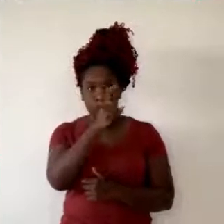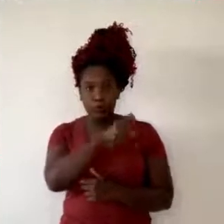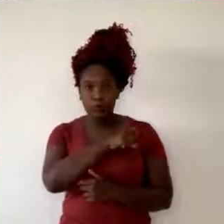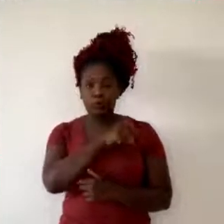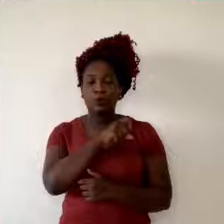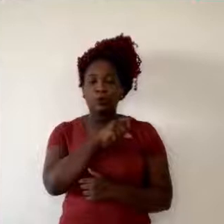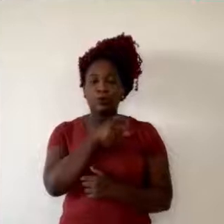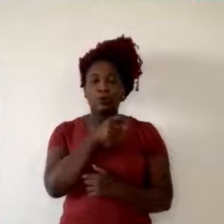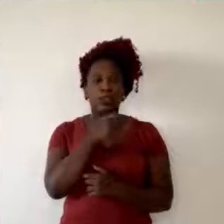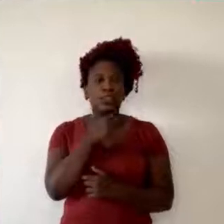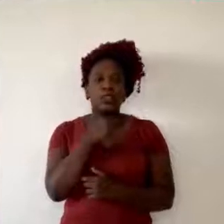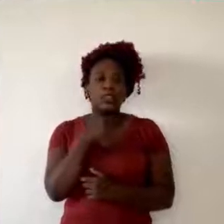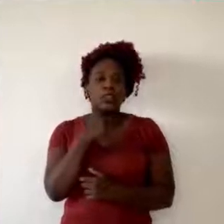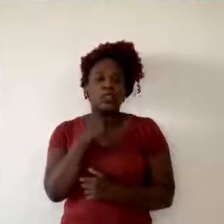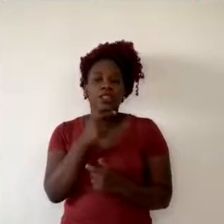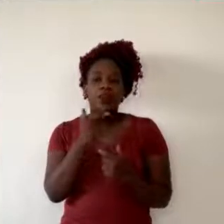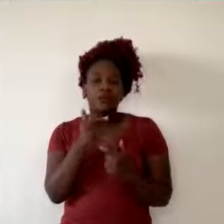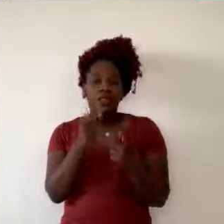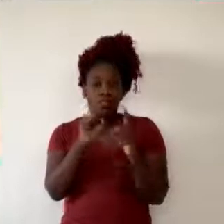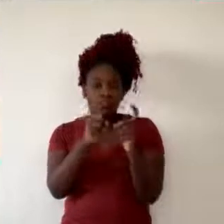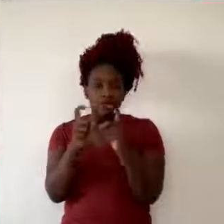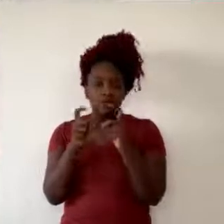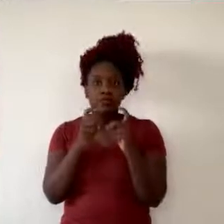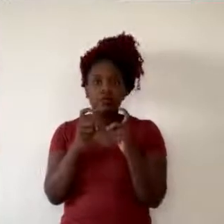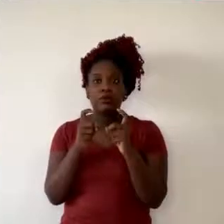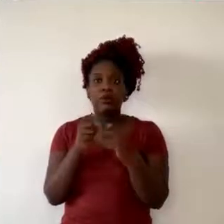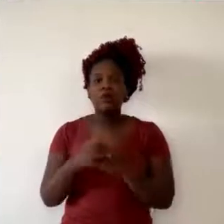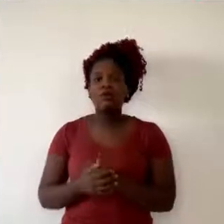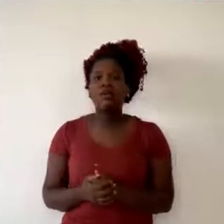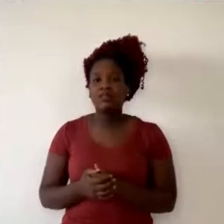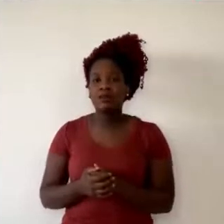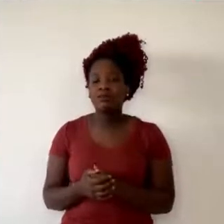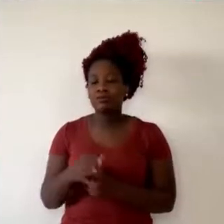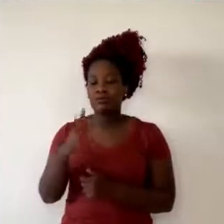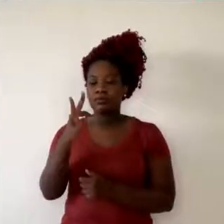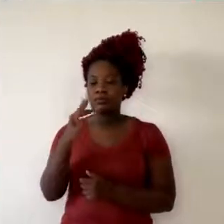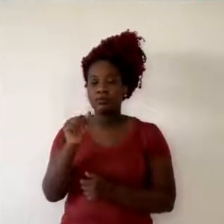for us to talk about violence? It is a taboo. Oh no,